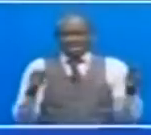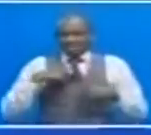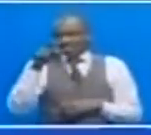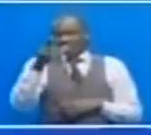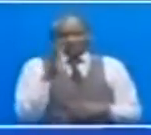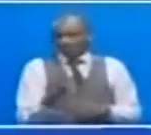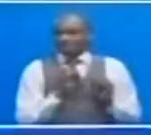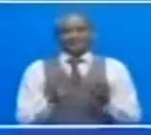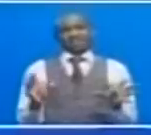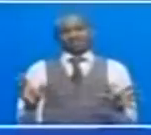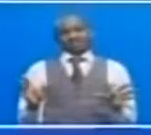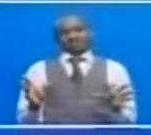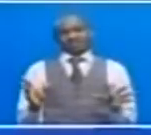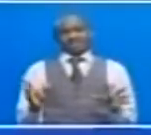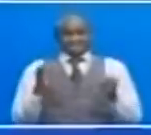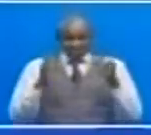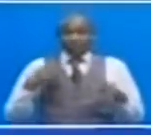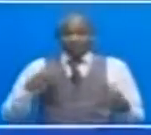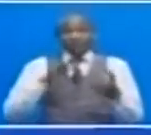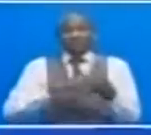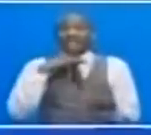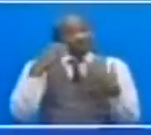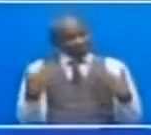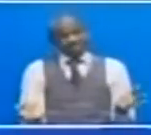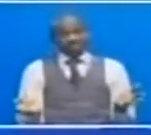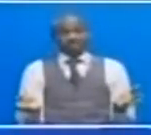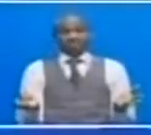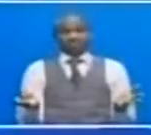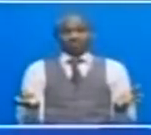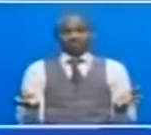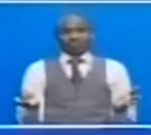No. Even if my wife passed away,